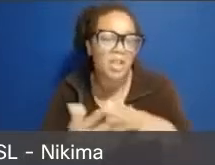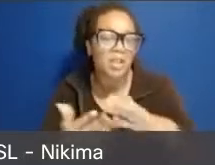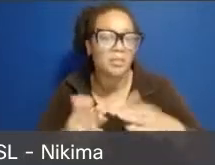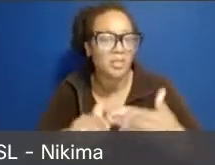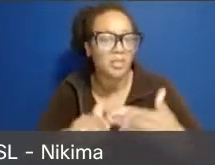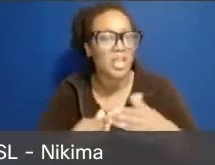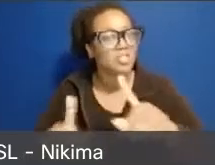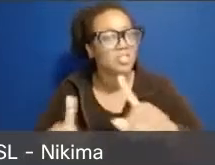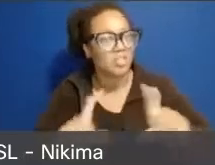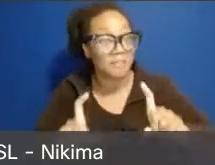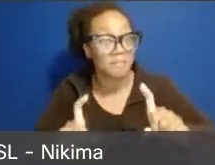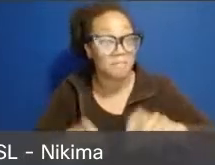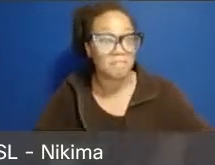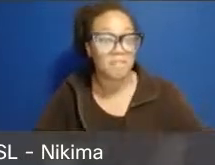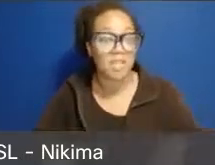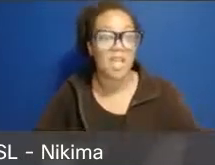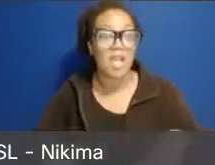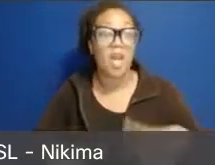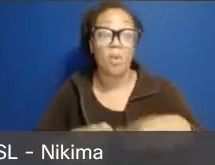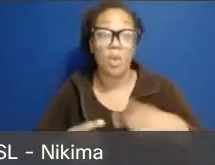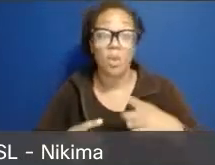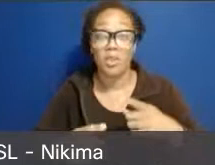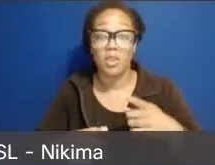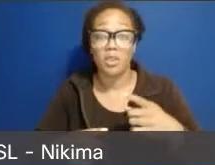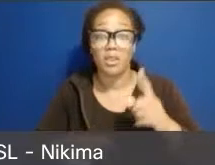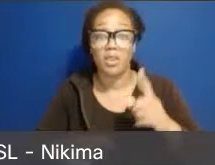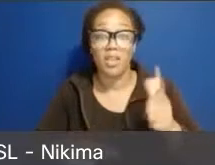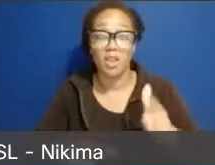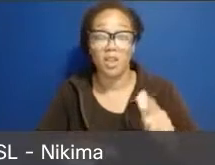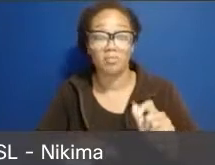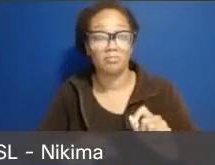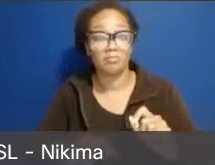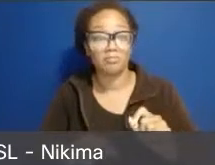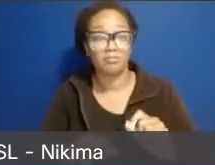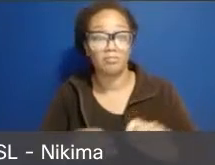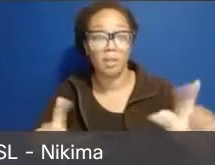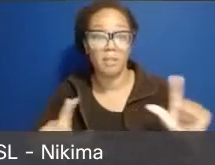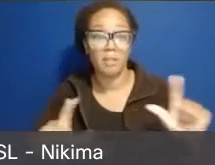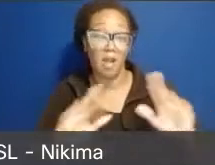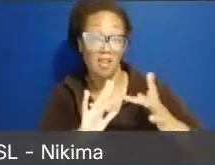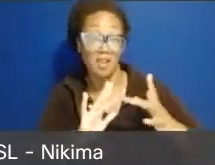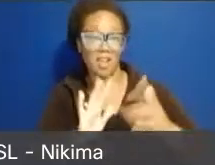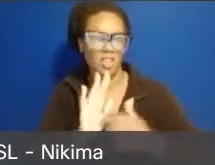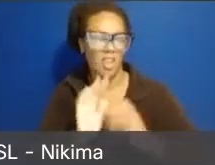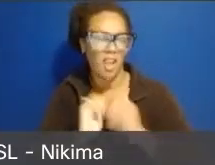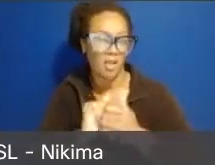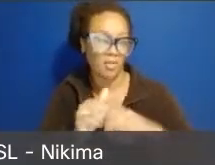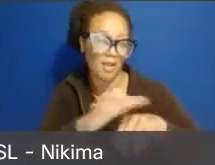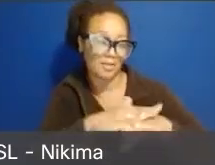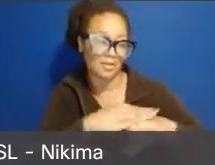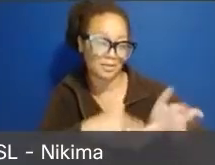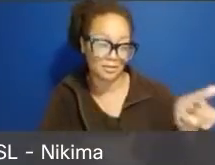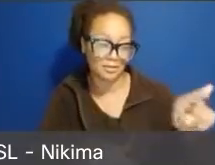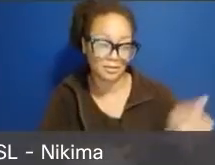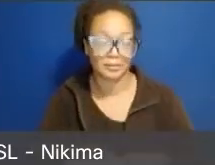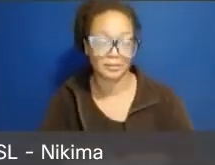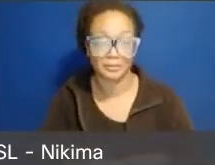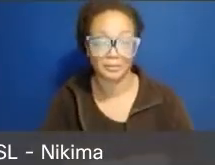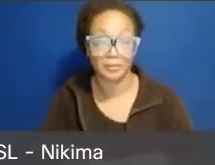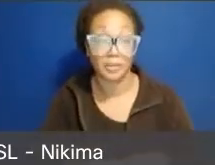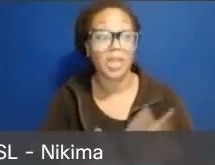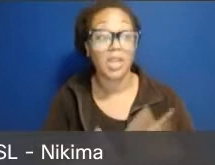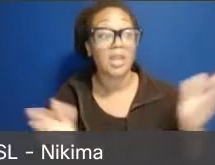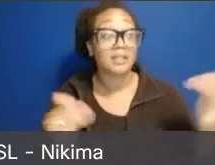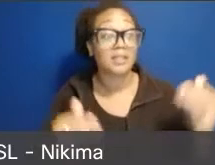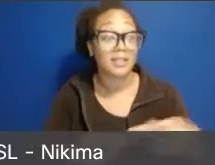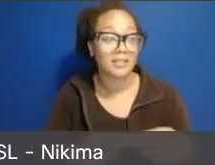you when we go online how you can get some of that data. If we look on this next slide,